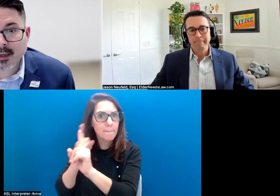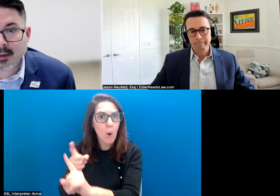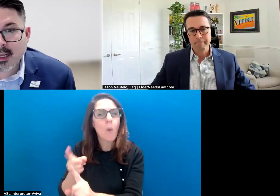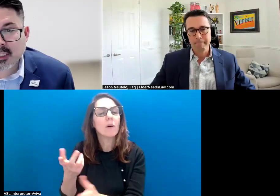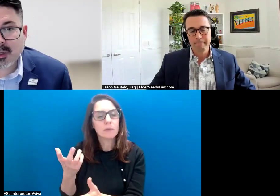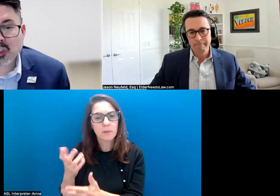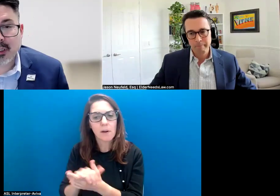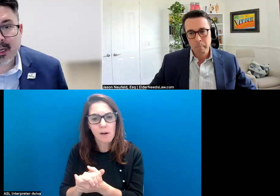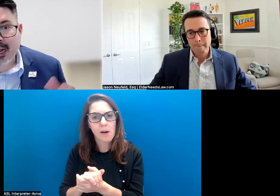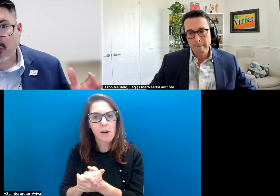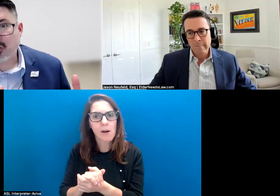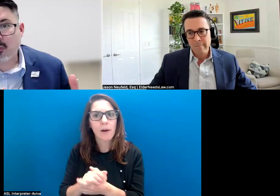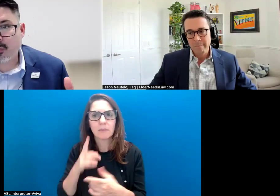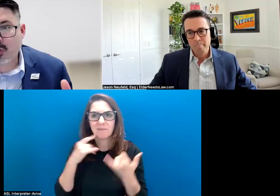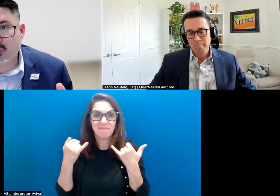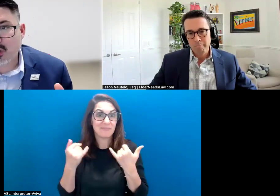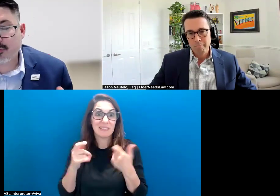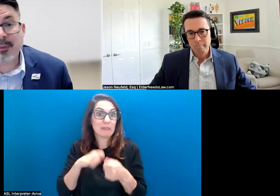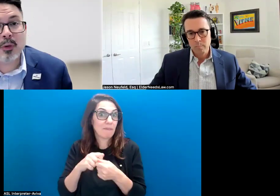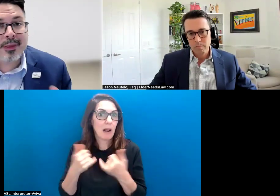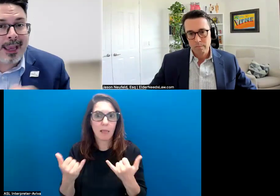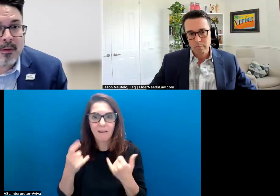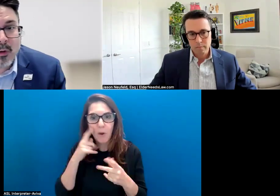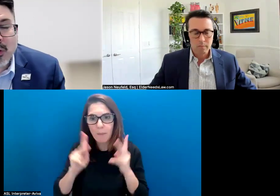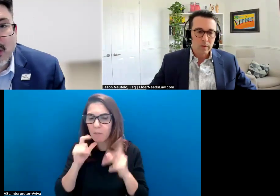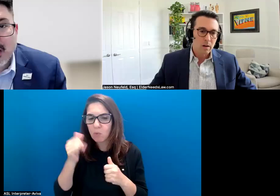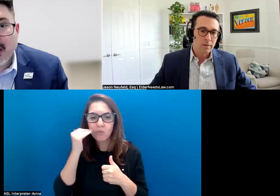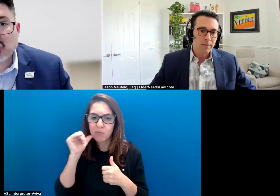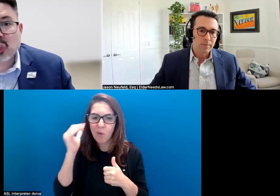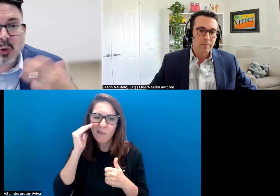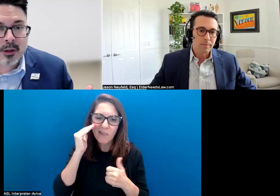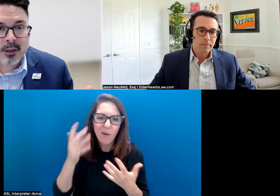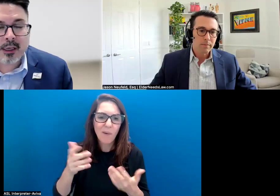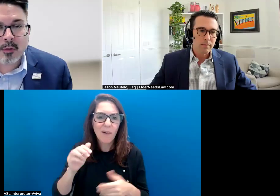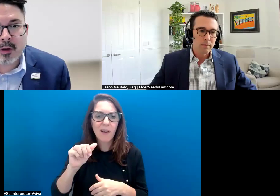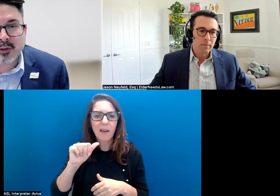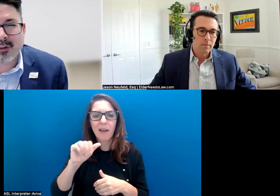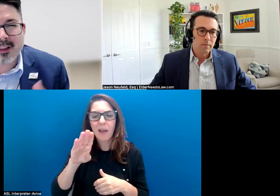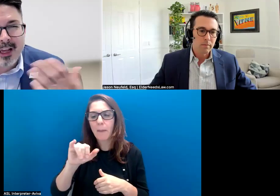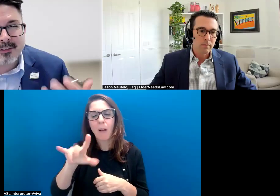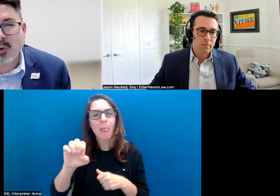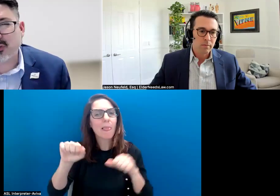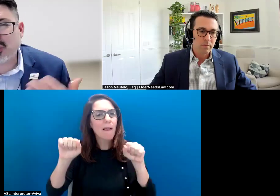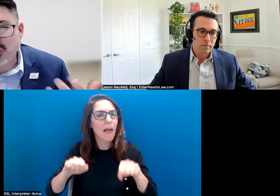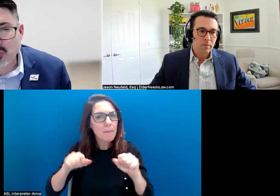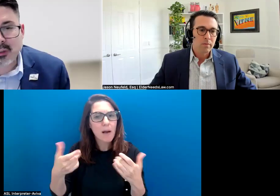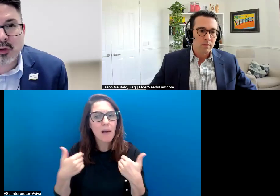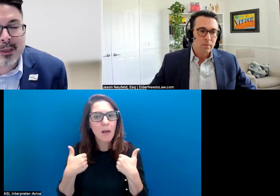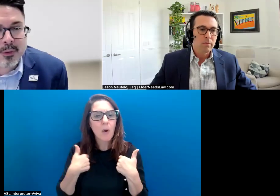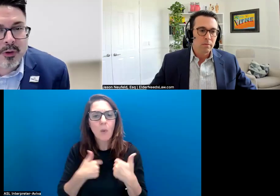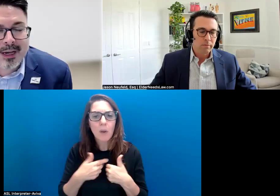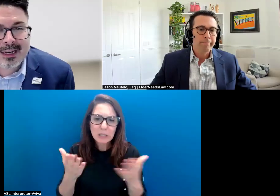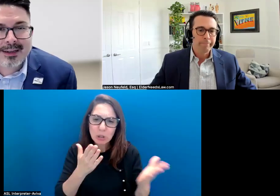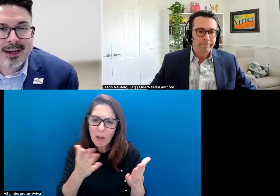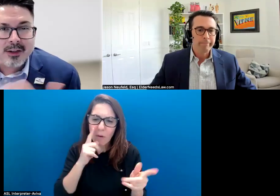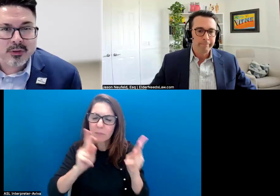get, especially now. So for those unfamiliar with ABLE, historically, we served a lot of more children or